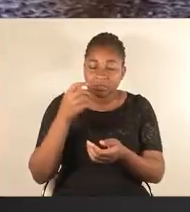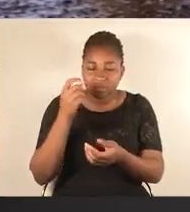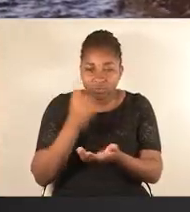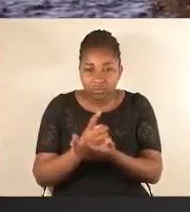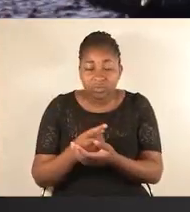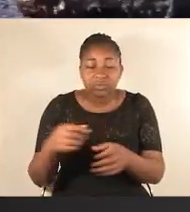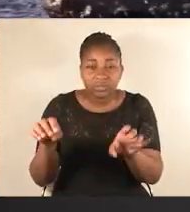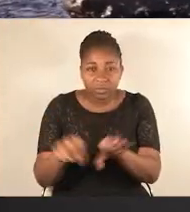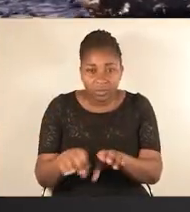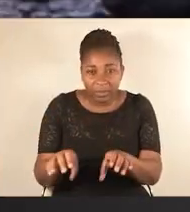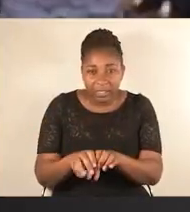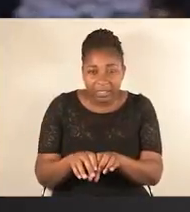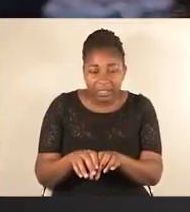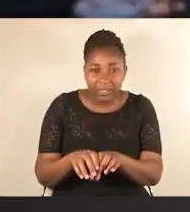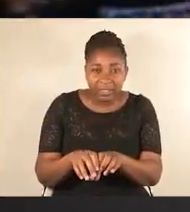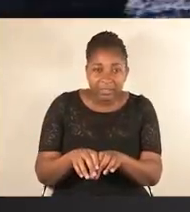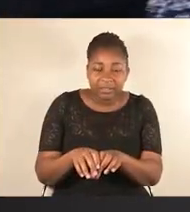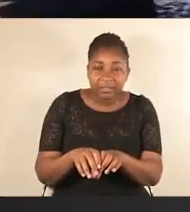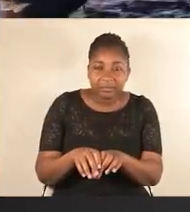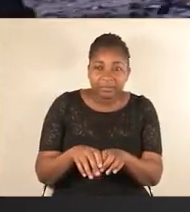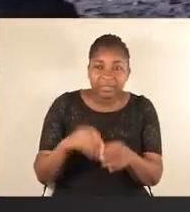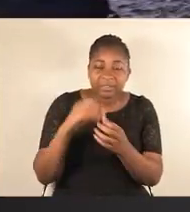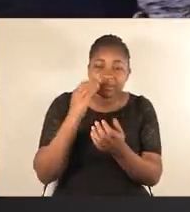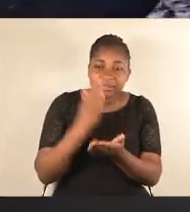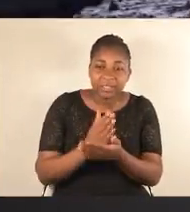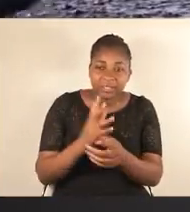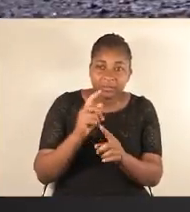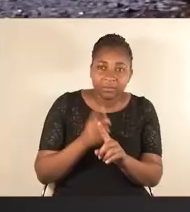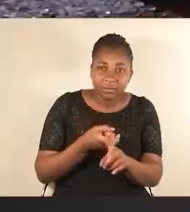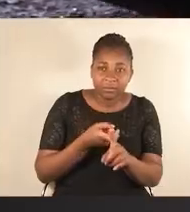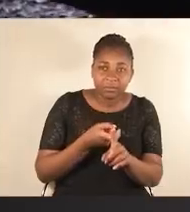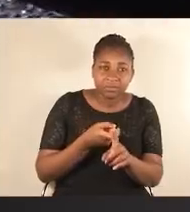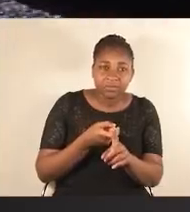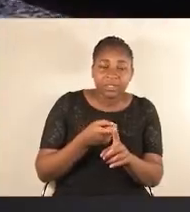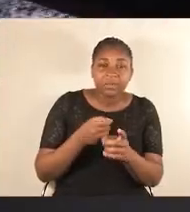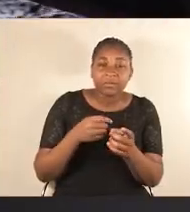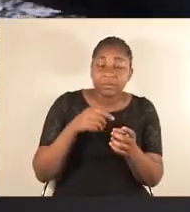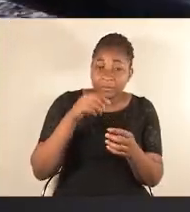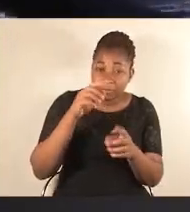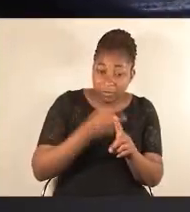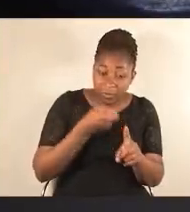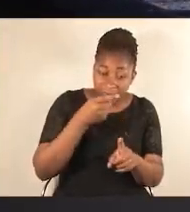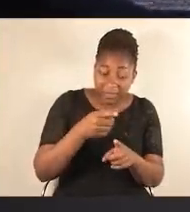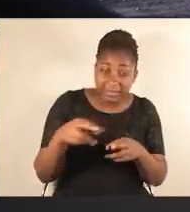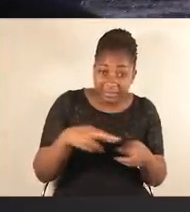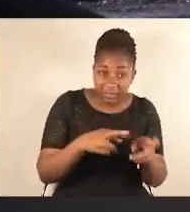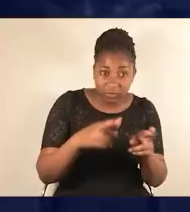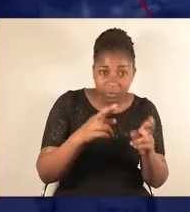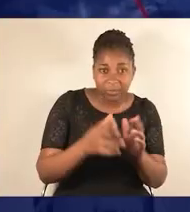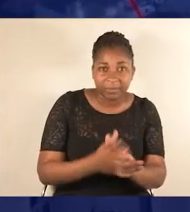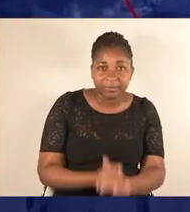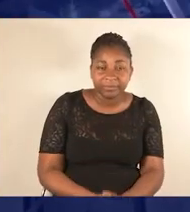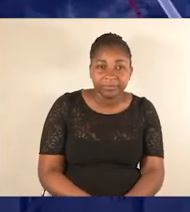carry out the rehabilitation works, initially starting from the runway area.